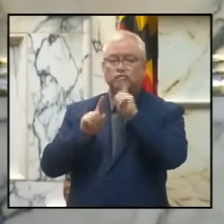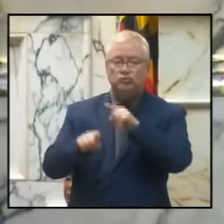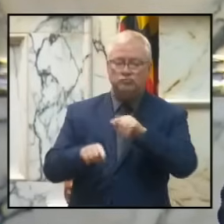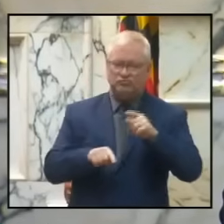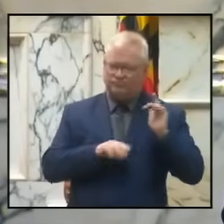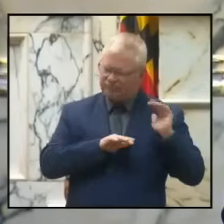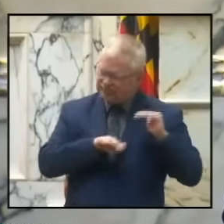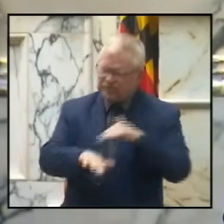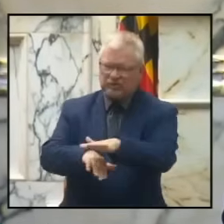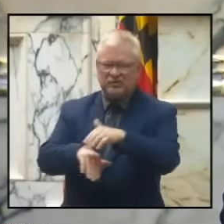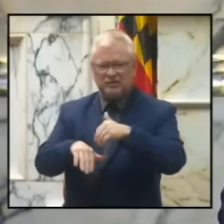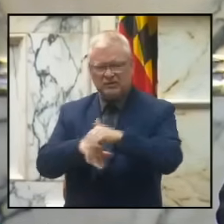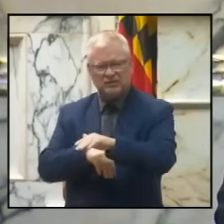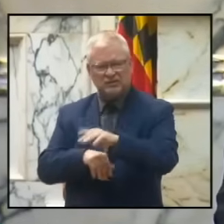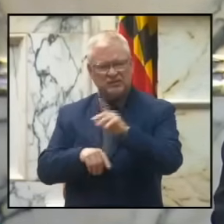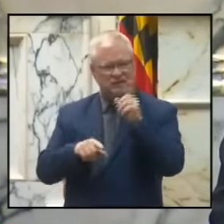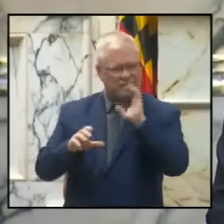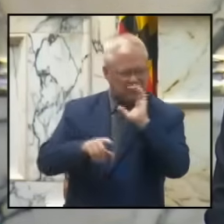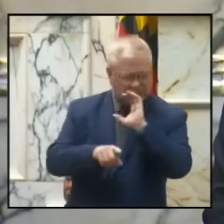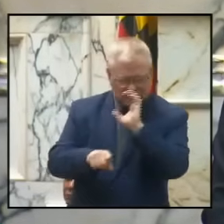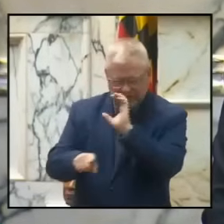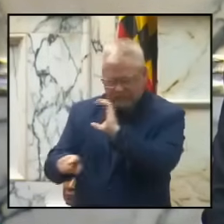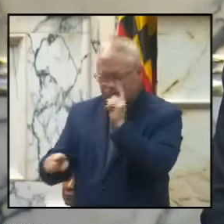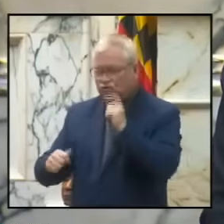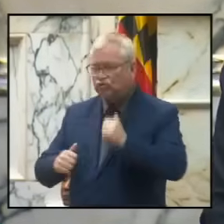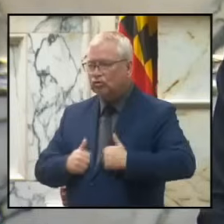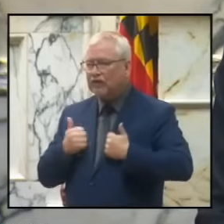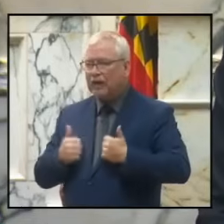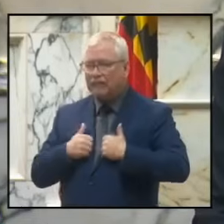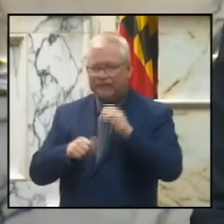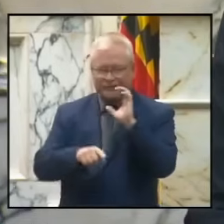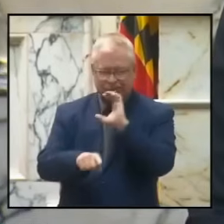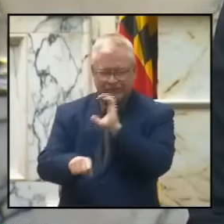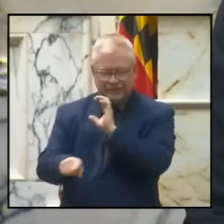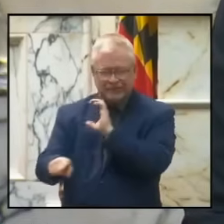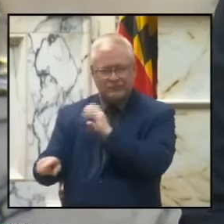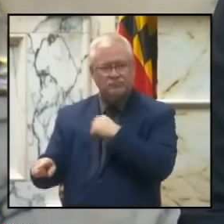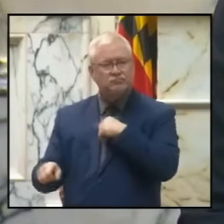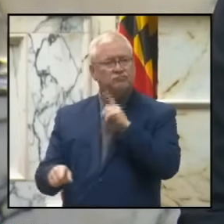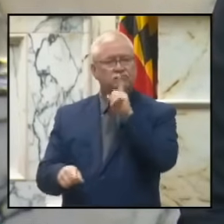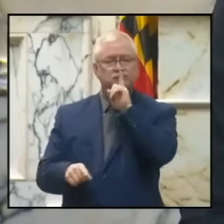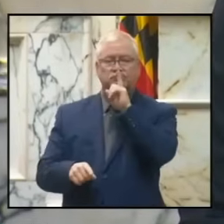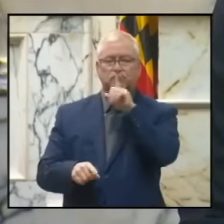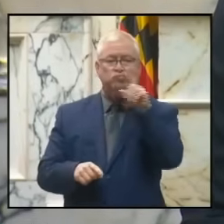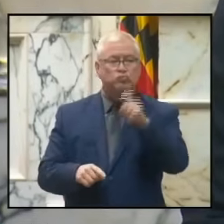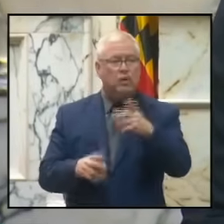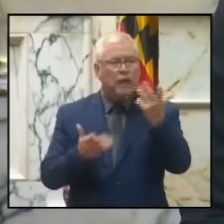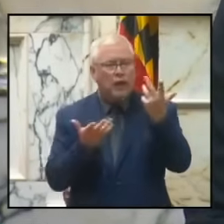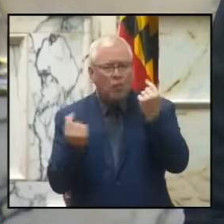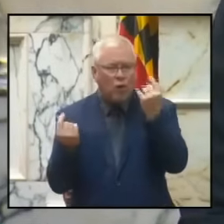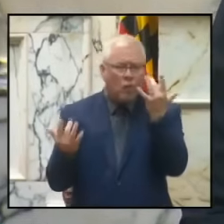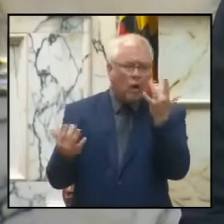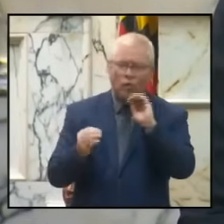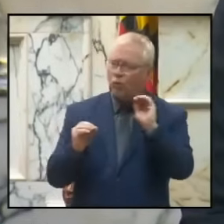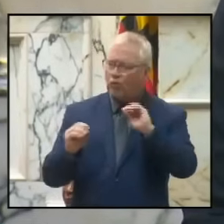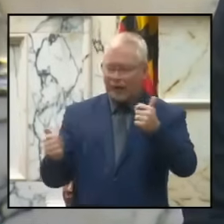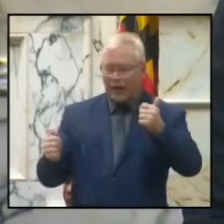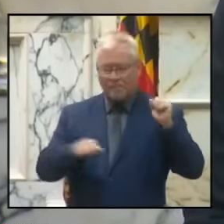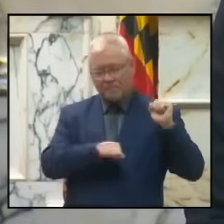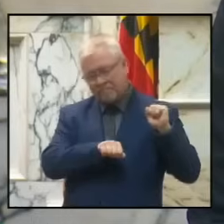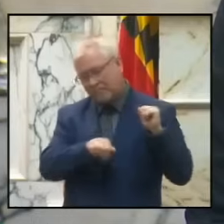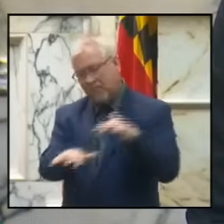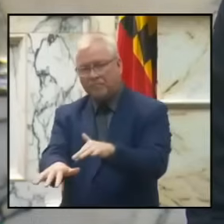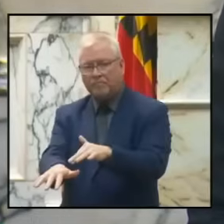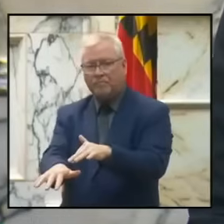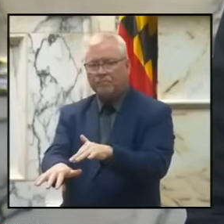survivors. They didn't ask any questions. They just simply said, there are people